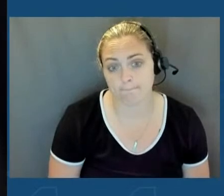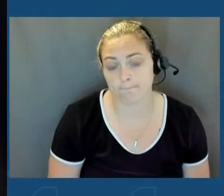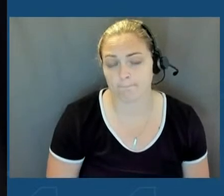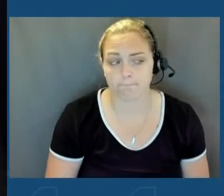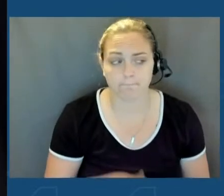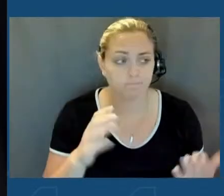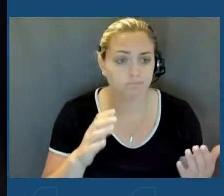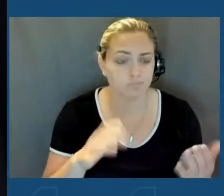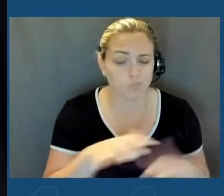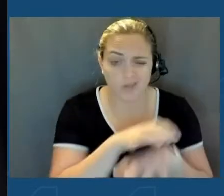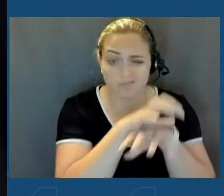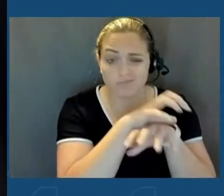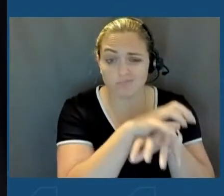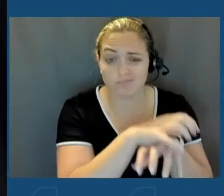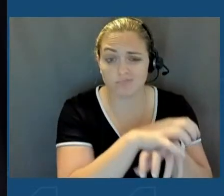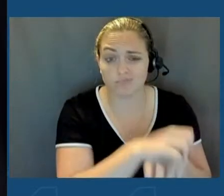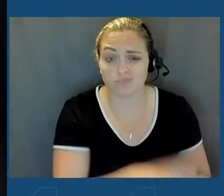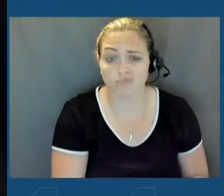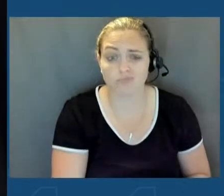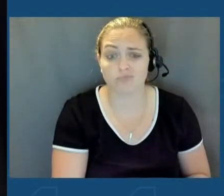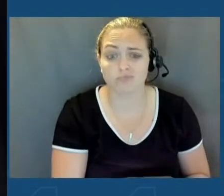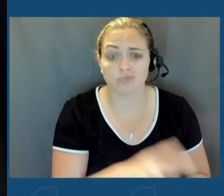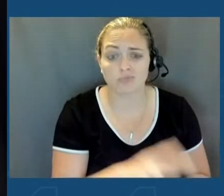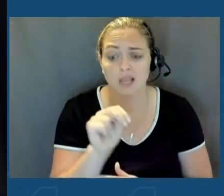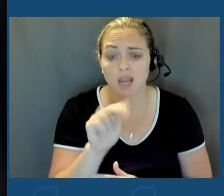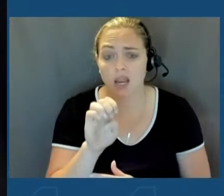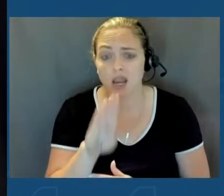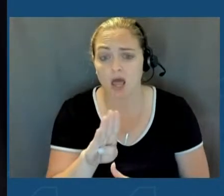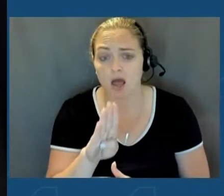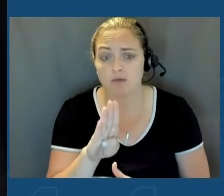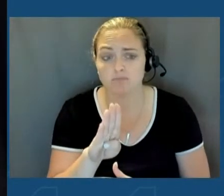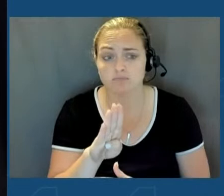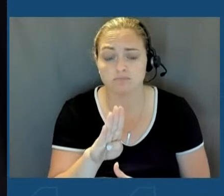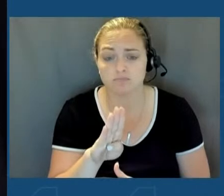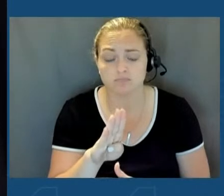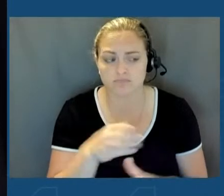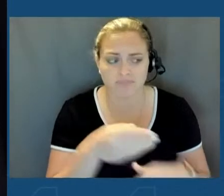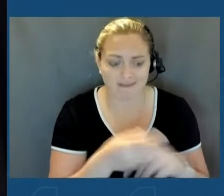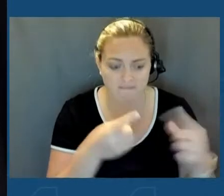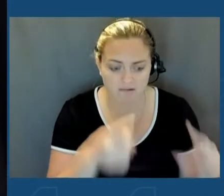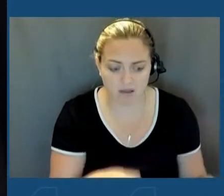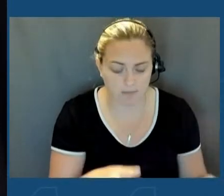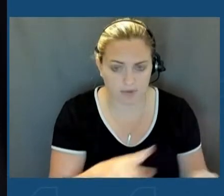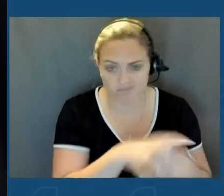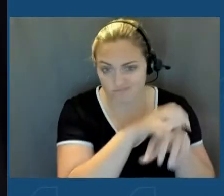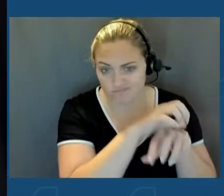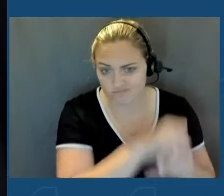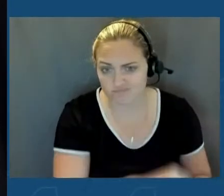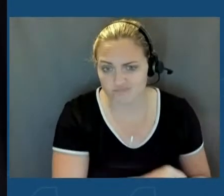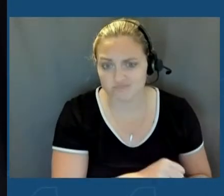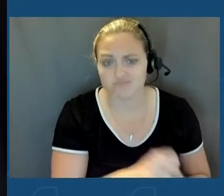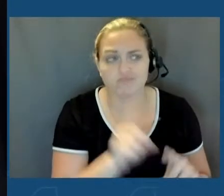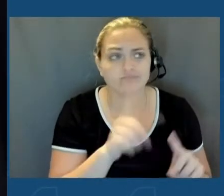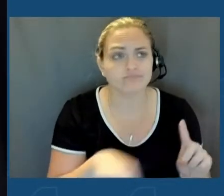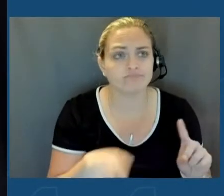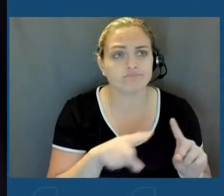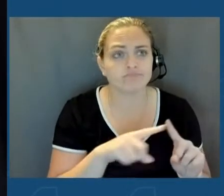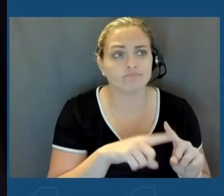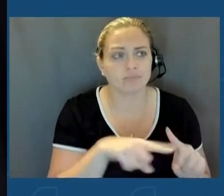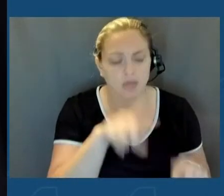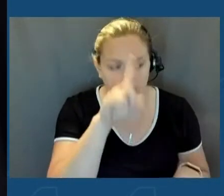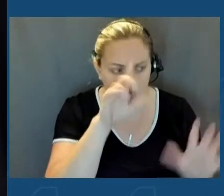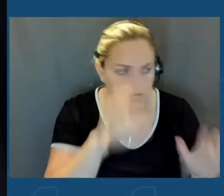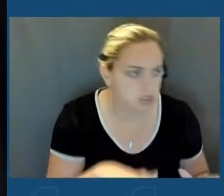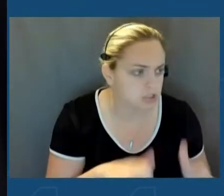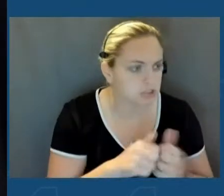too accustomed, too numb to inaction after events like this, and we cycle through disbelief and grief